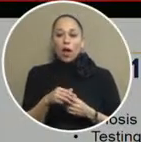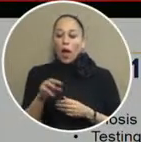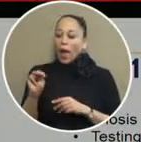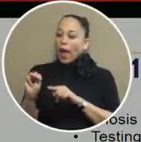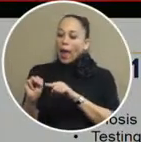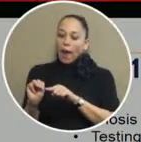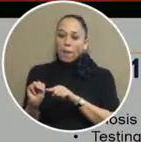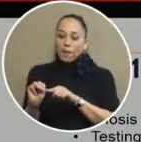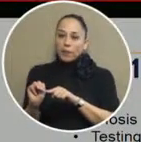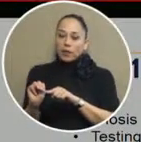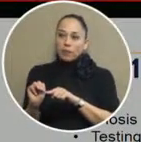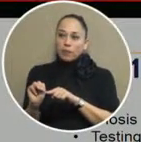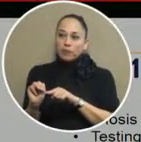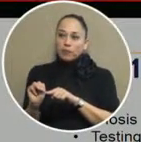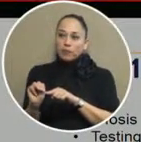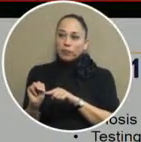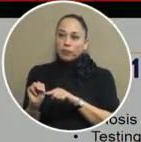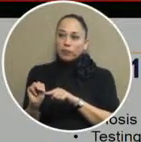Immunoglobulin M